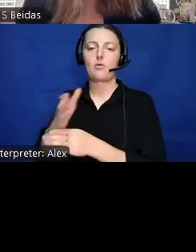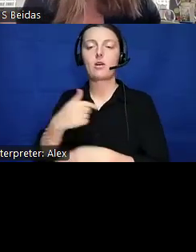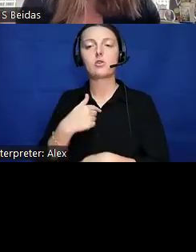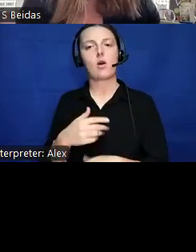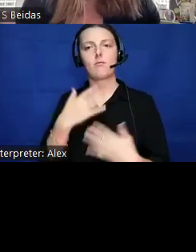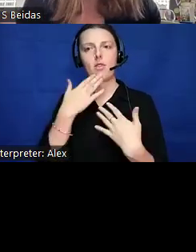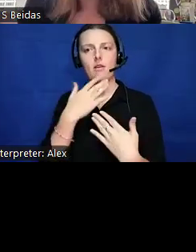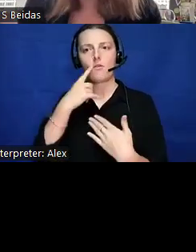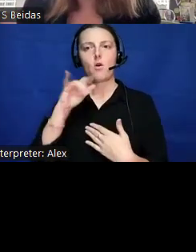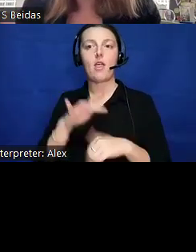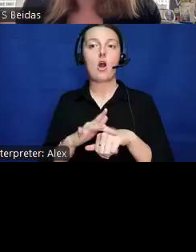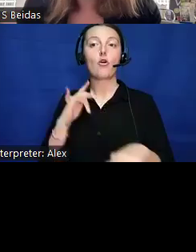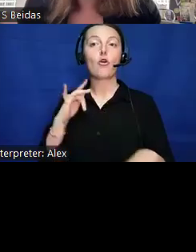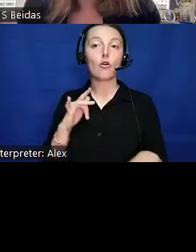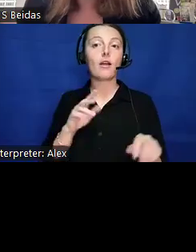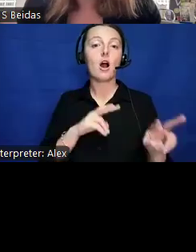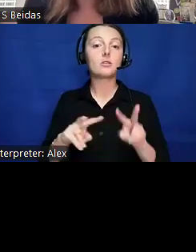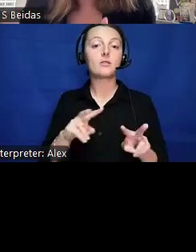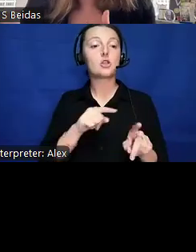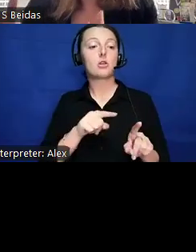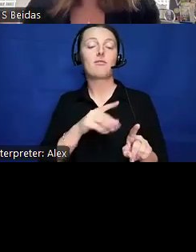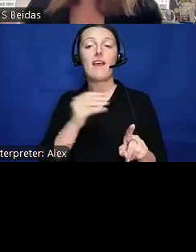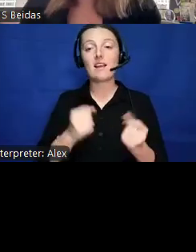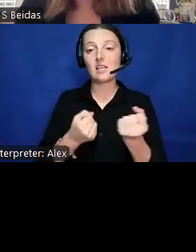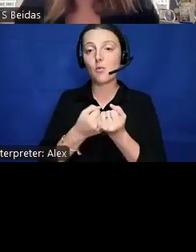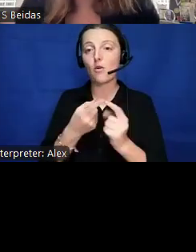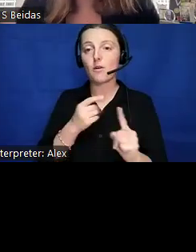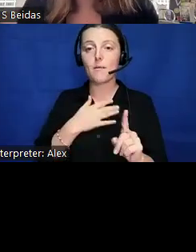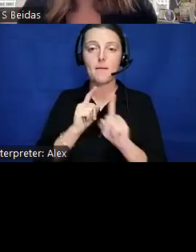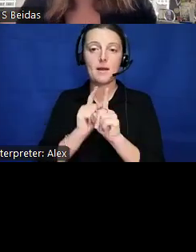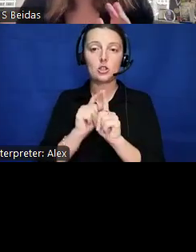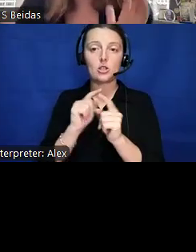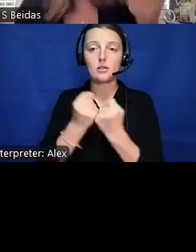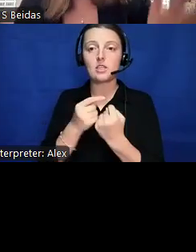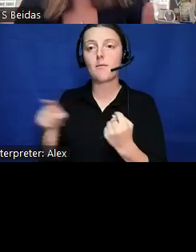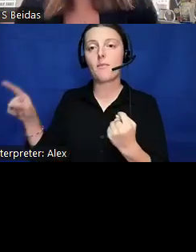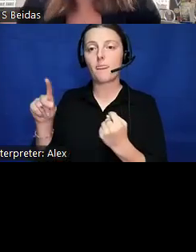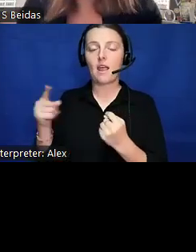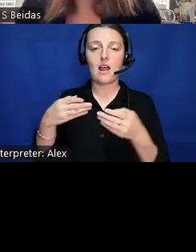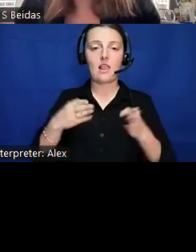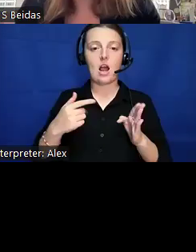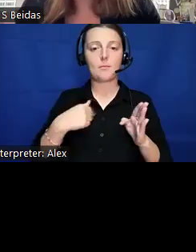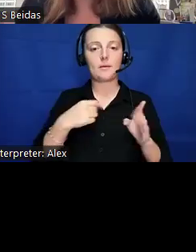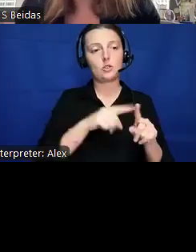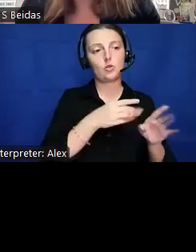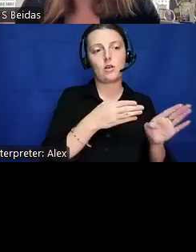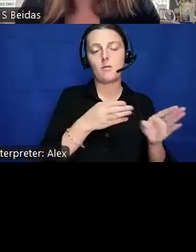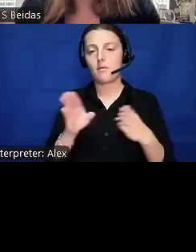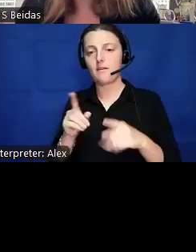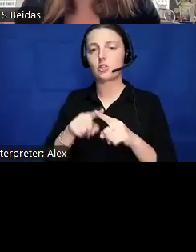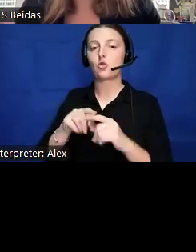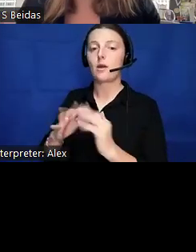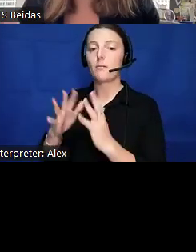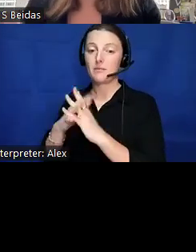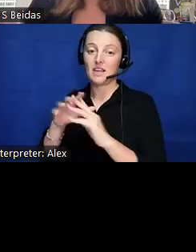support of my mentorship team, which allowed me to really pivot into implementation science, which was very much taking off